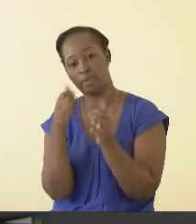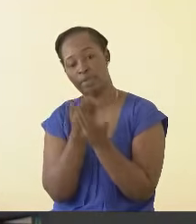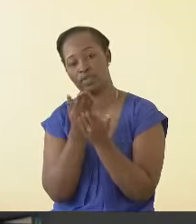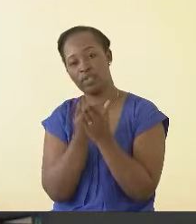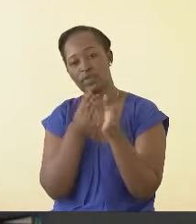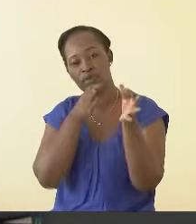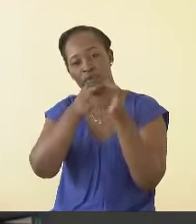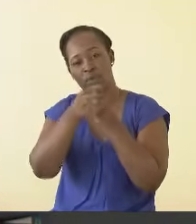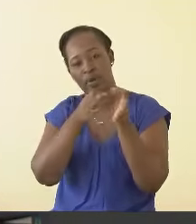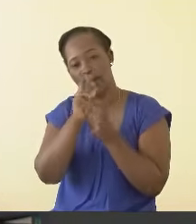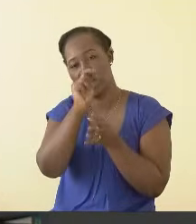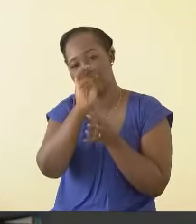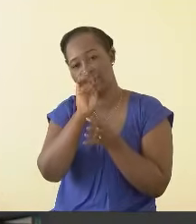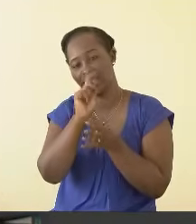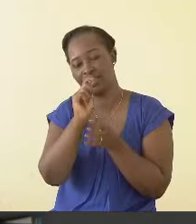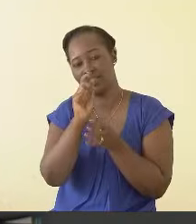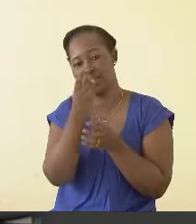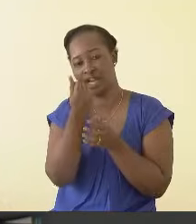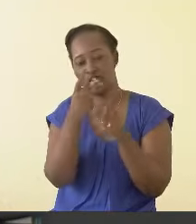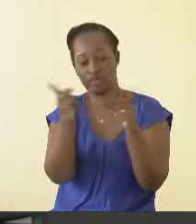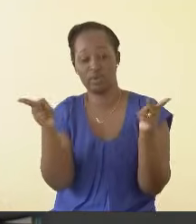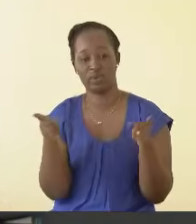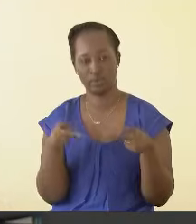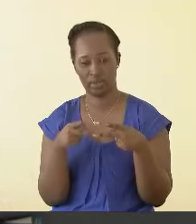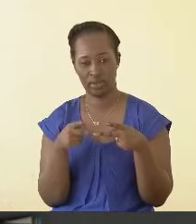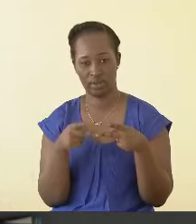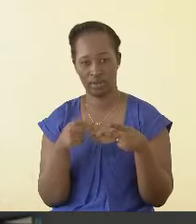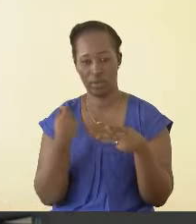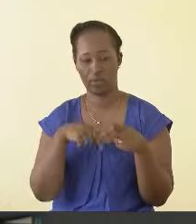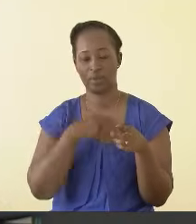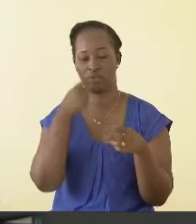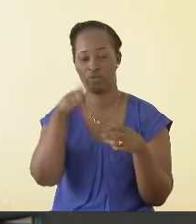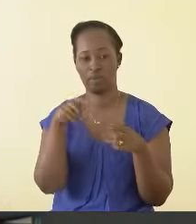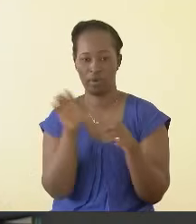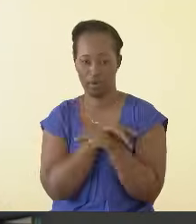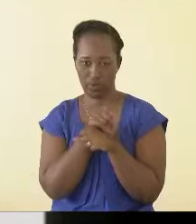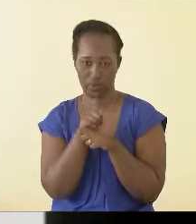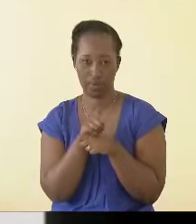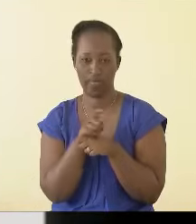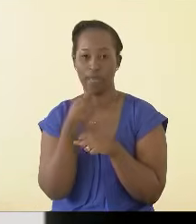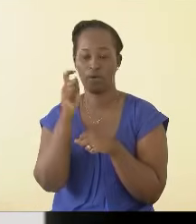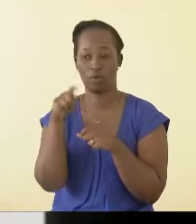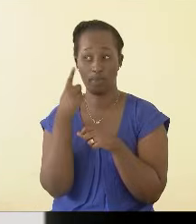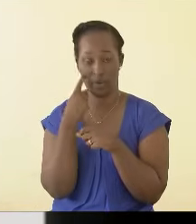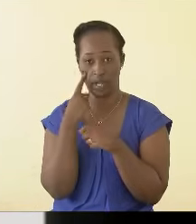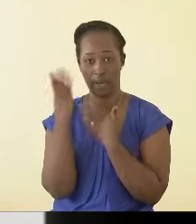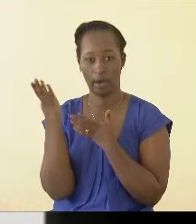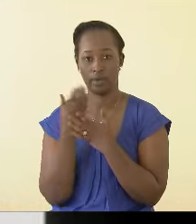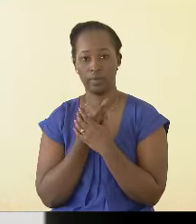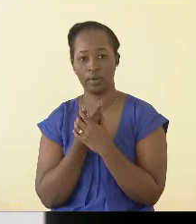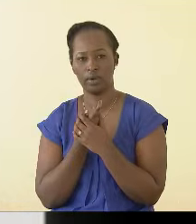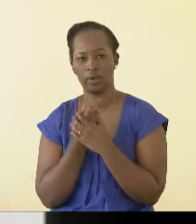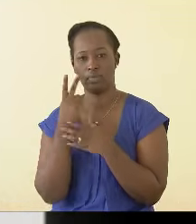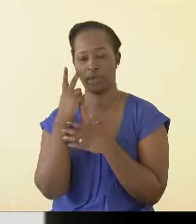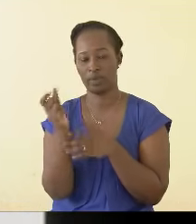cash position, and that will be, you will have to complete that. You have to base here, look